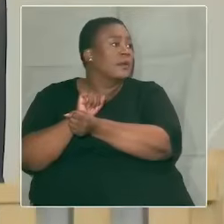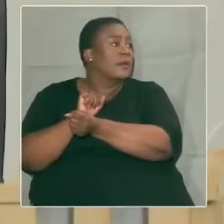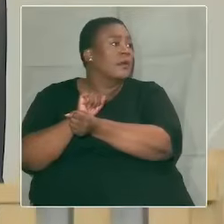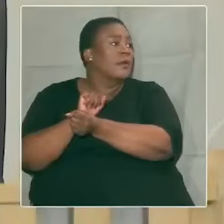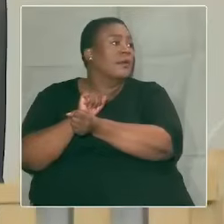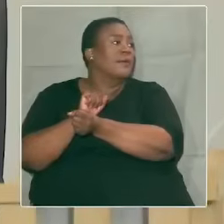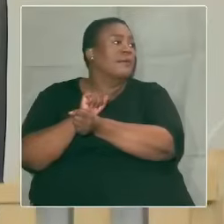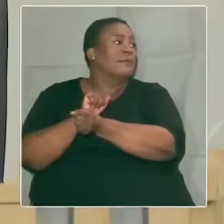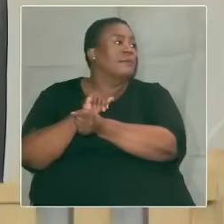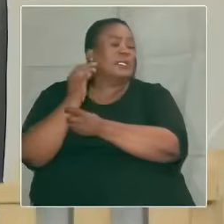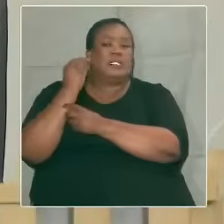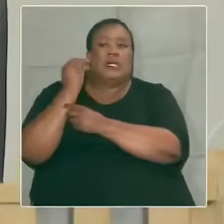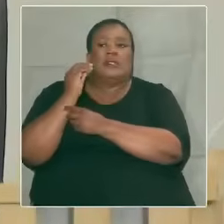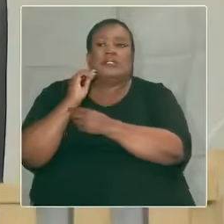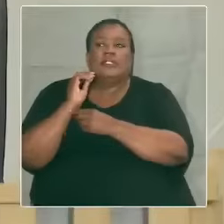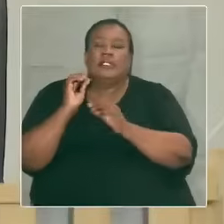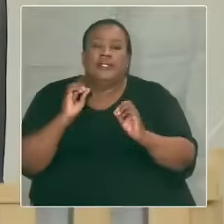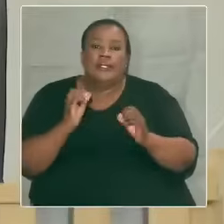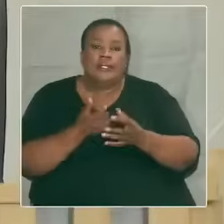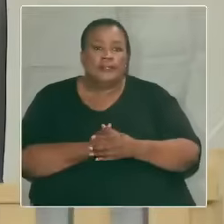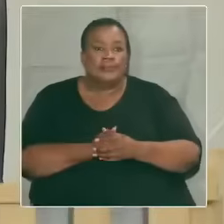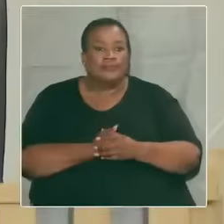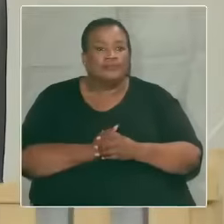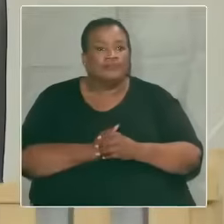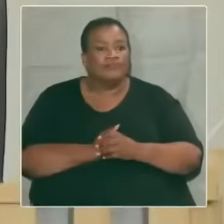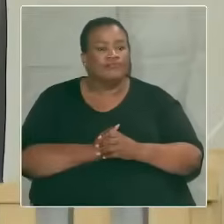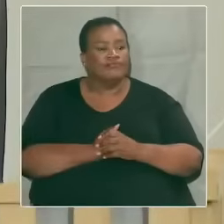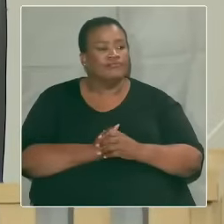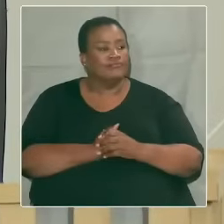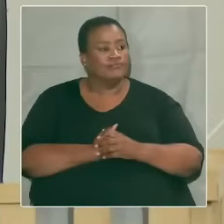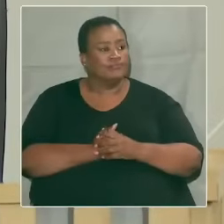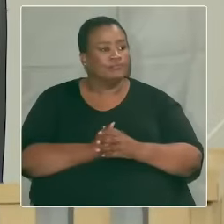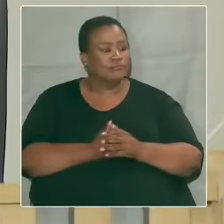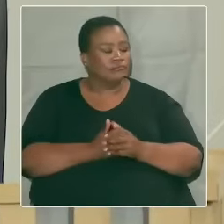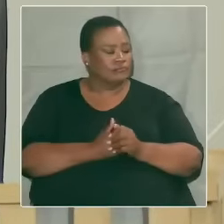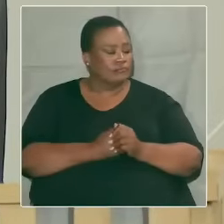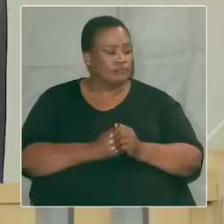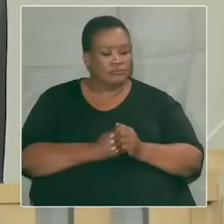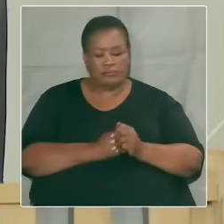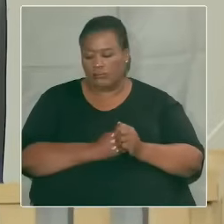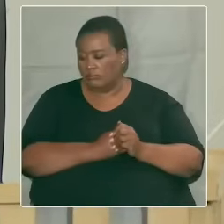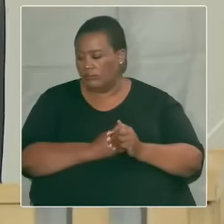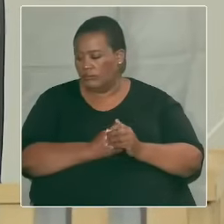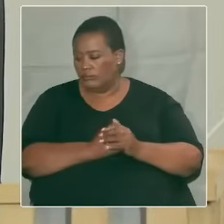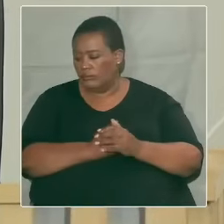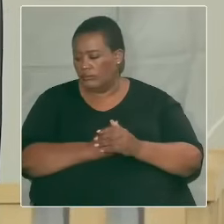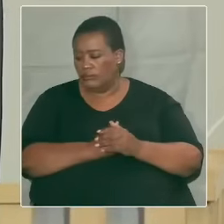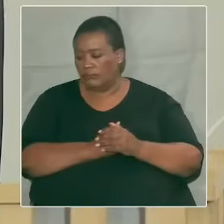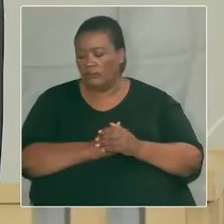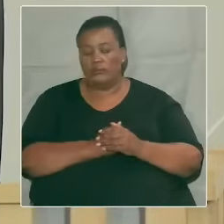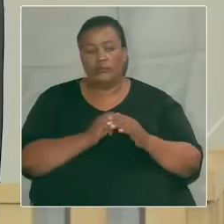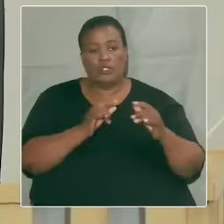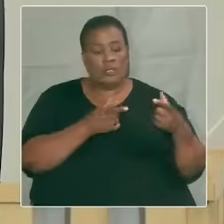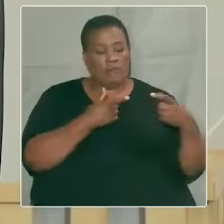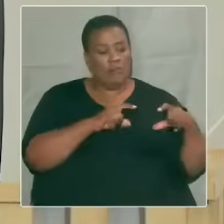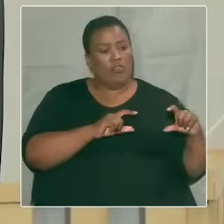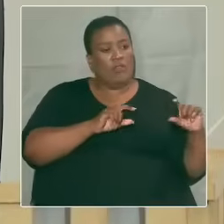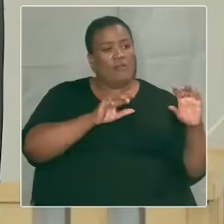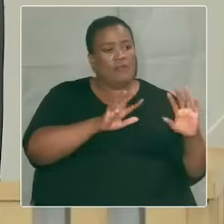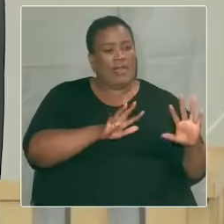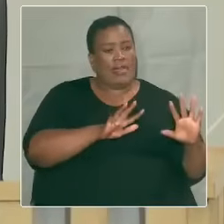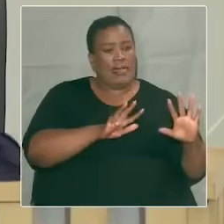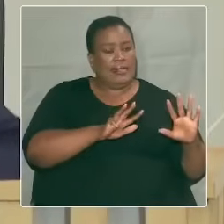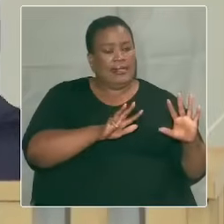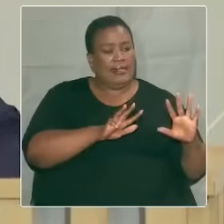Yes, correct, Commissioner. Mr. Mutau, if I may, you, General, in that paragraph 90